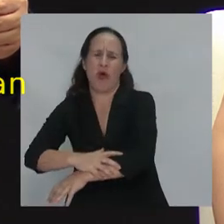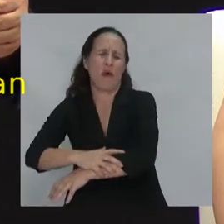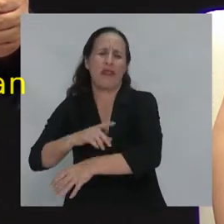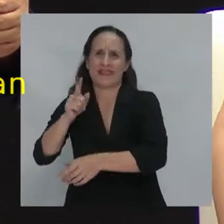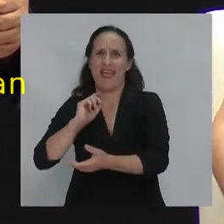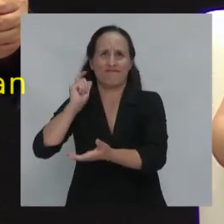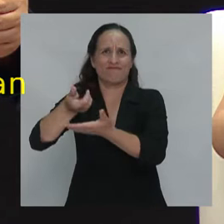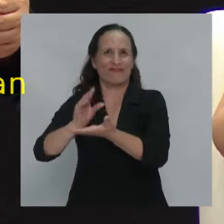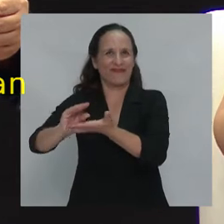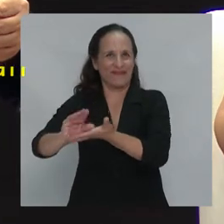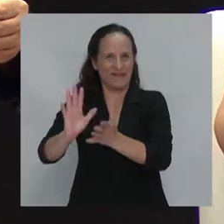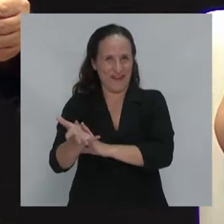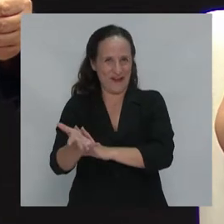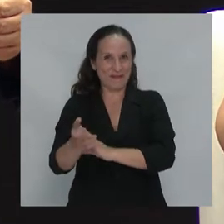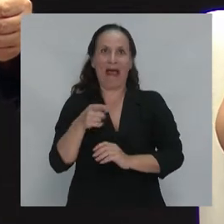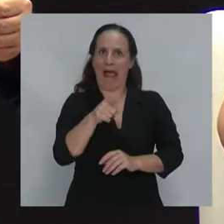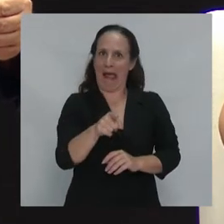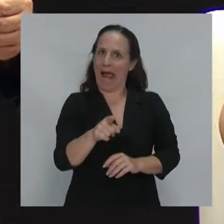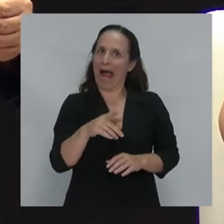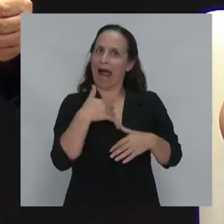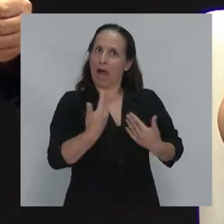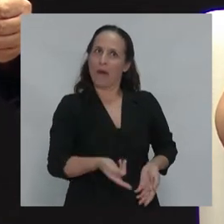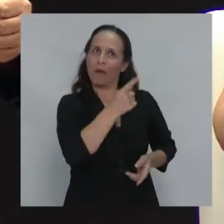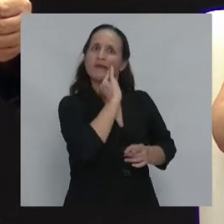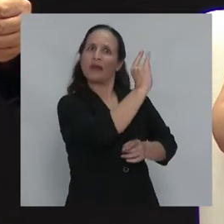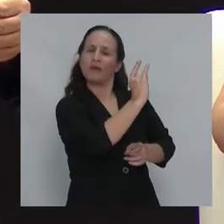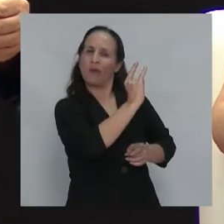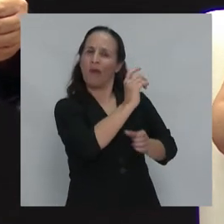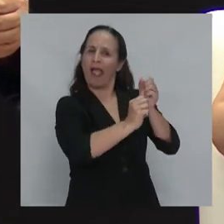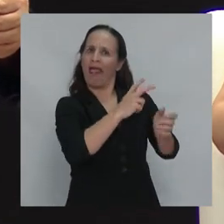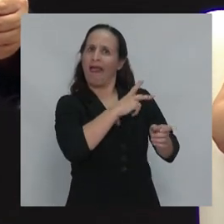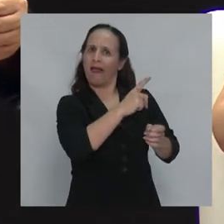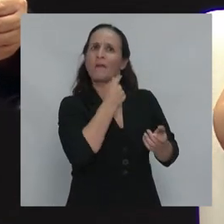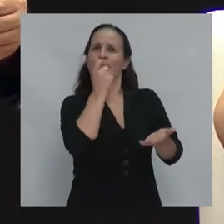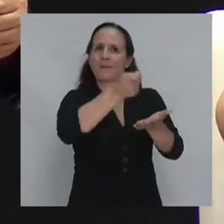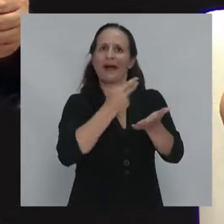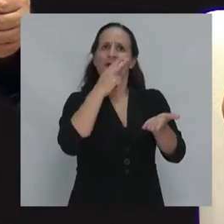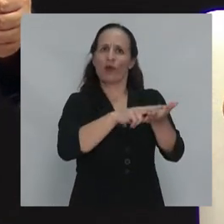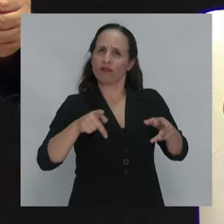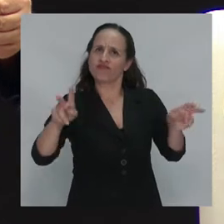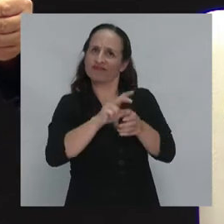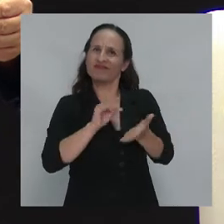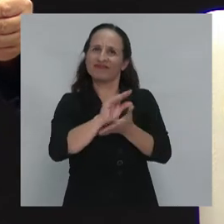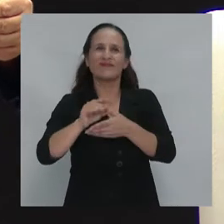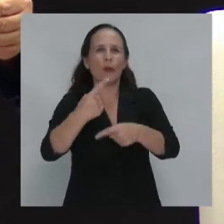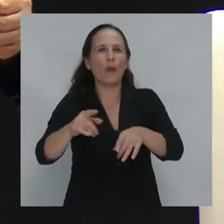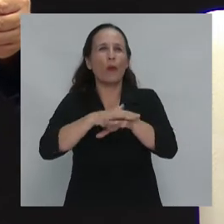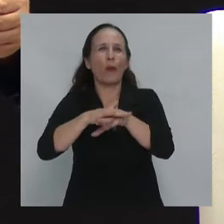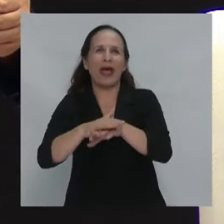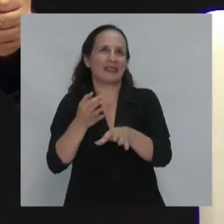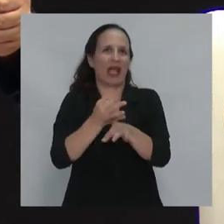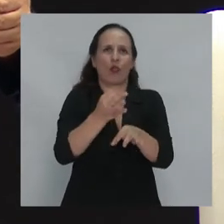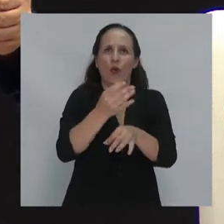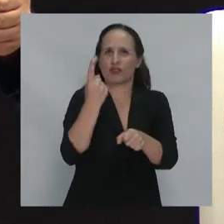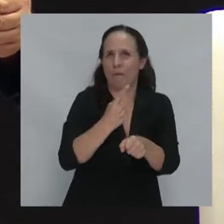guaranteeing and opening up access to vital basic goods, such as primary education, including